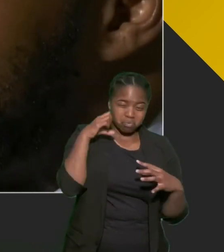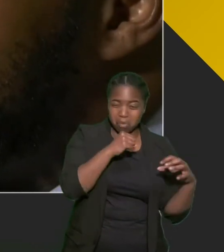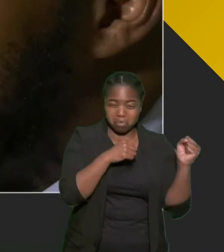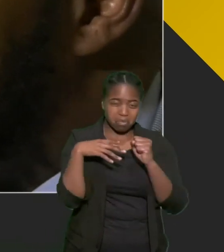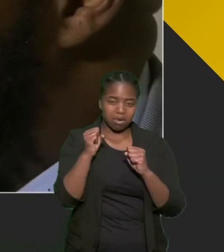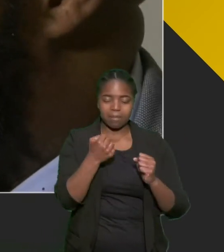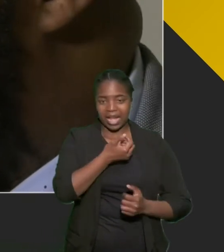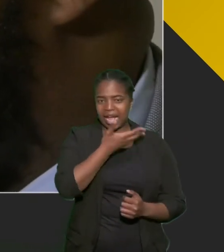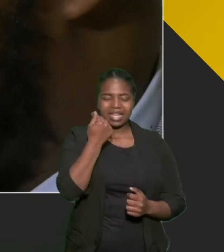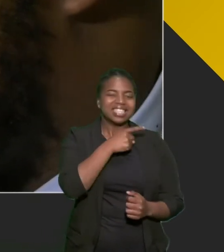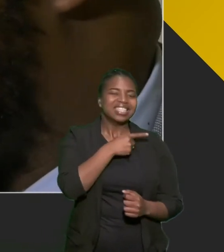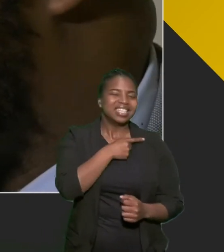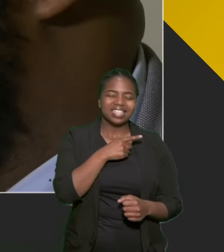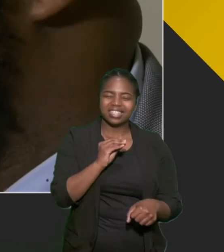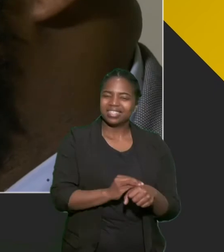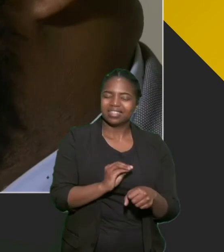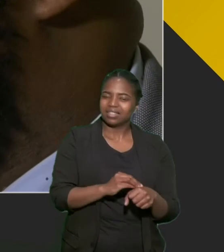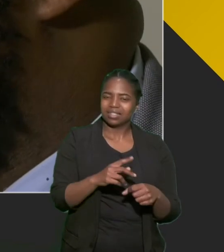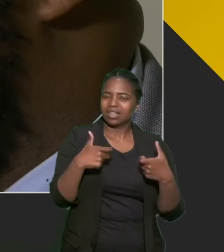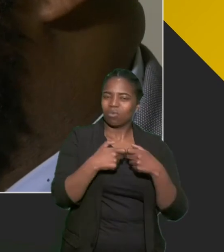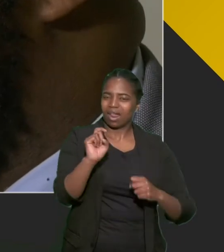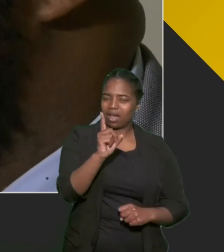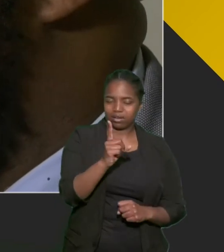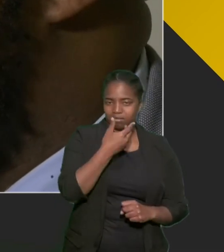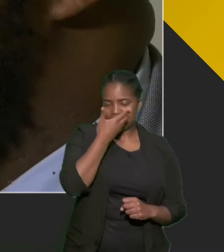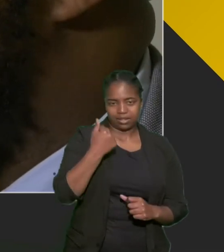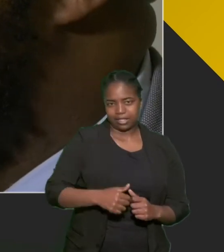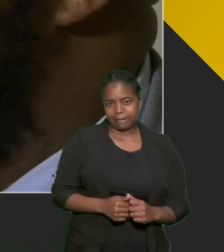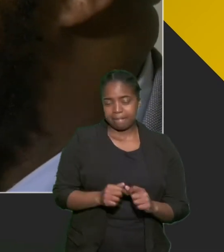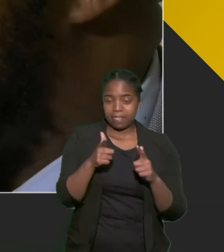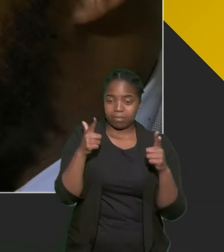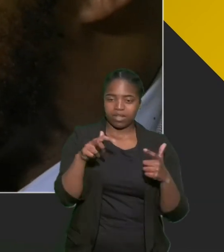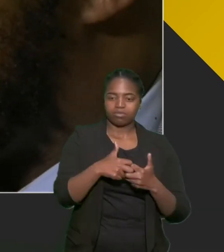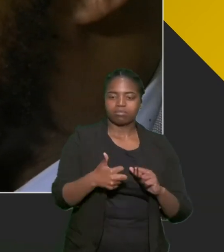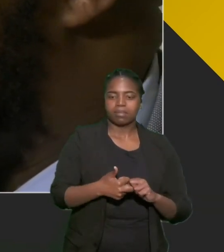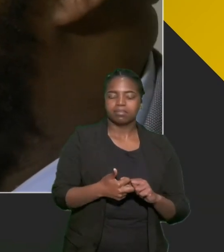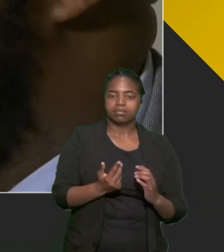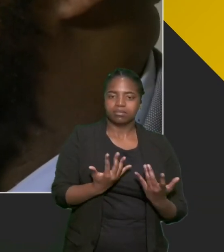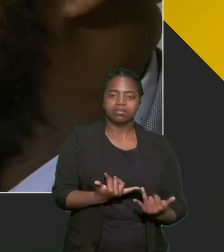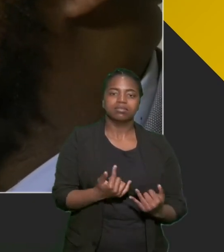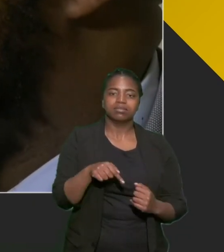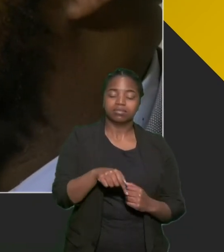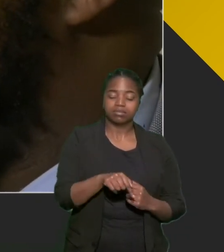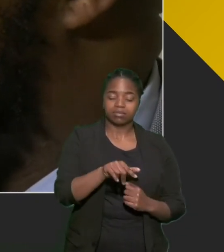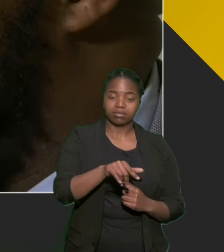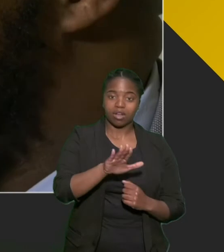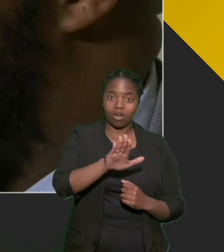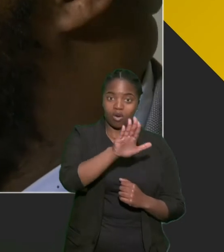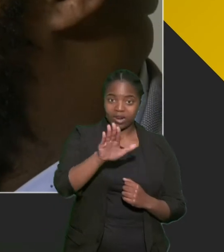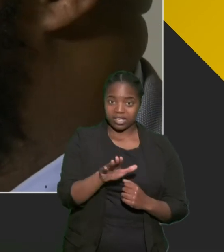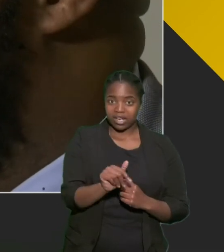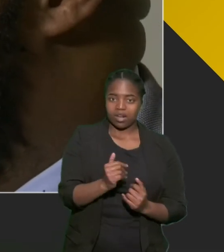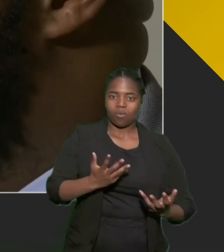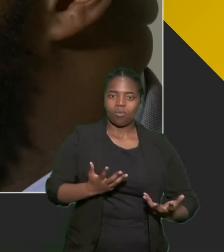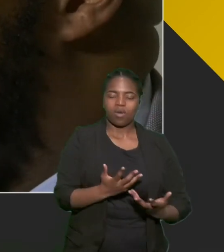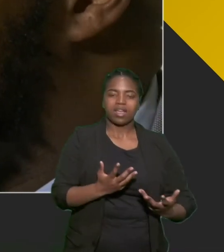bengazi nokuthi yini kahle hlele abayilwelayo. So inkinga enkulu yilezo zokuthi umcebo wale continent is in the hands